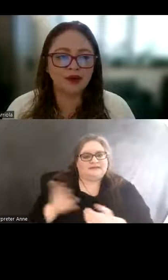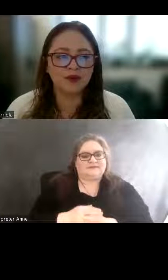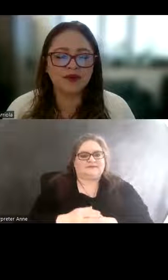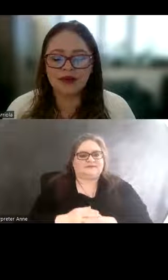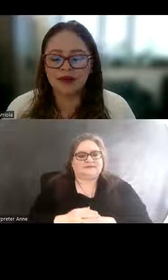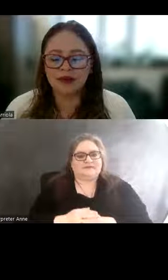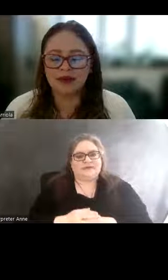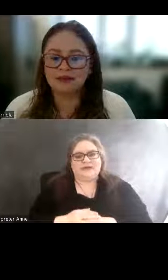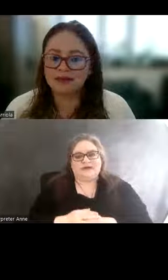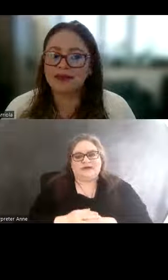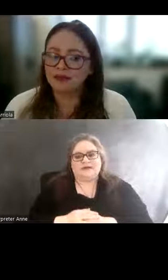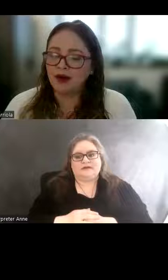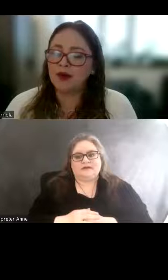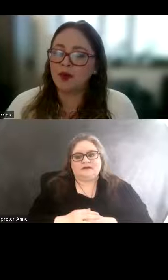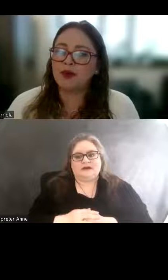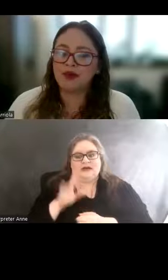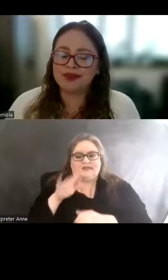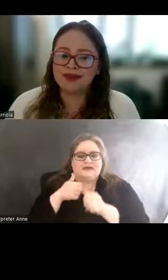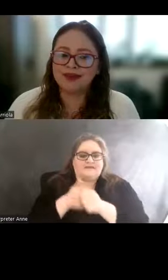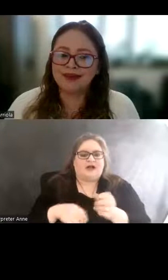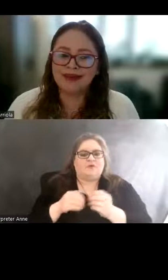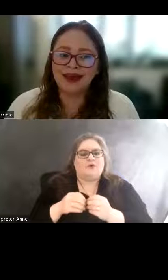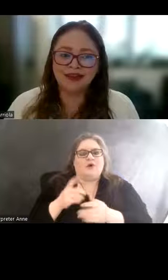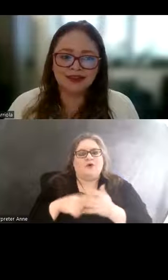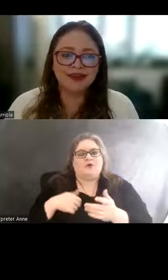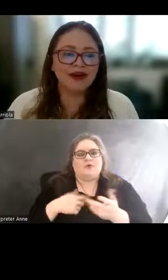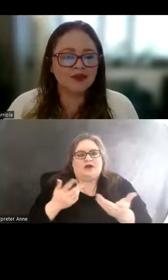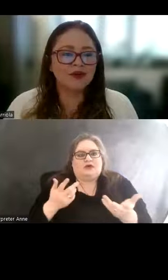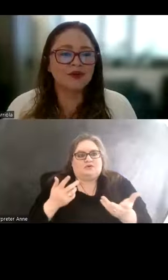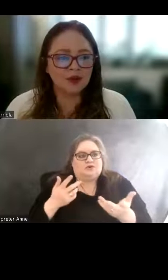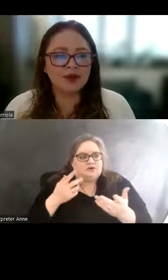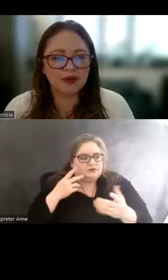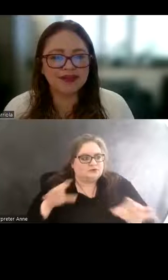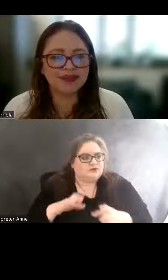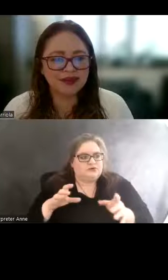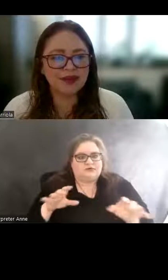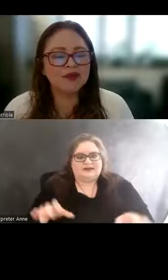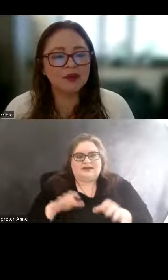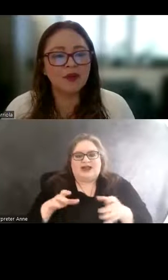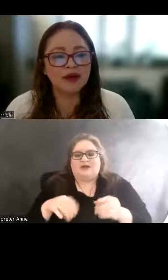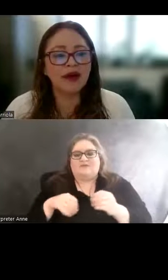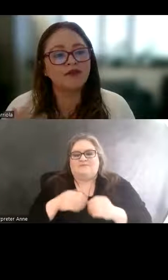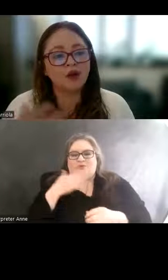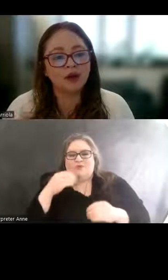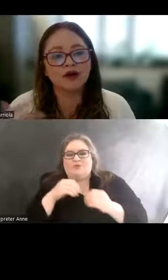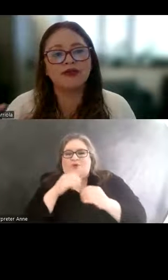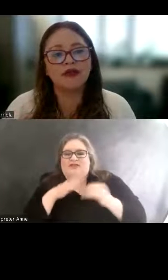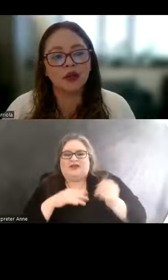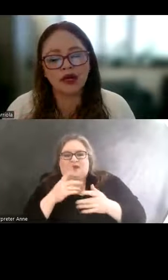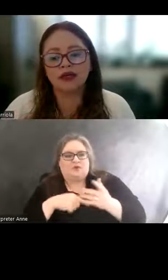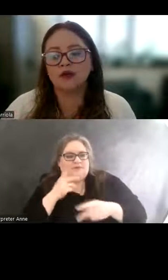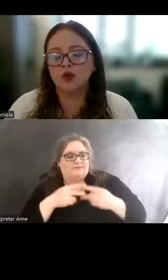really goes, they follow more what we're seeing in action as opposed to what people are telling them. So we want to have our